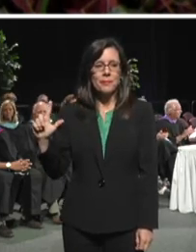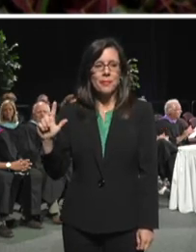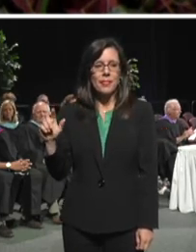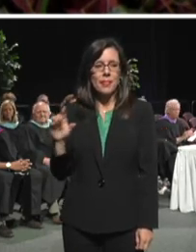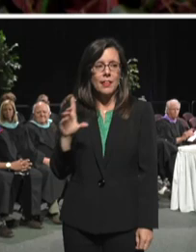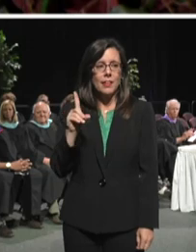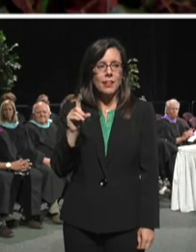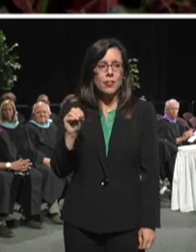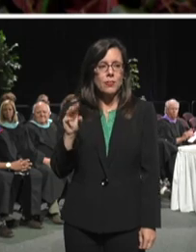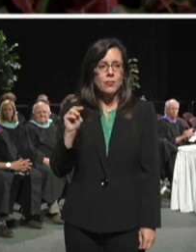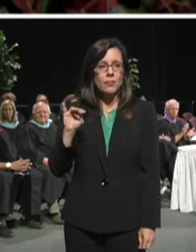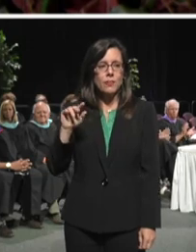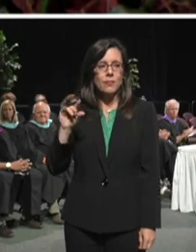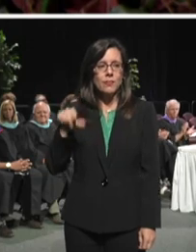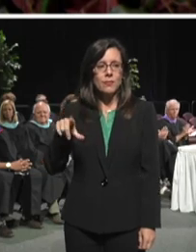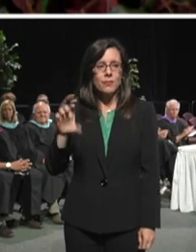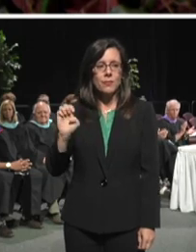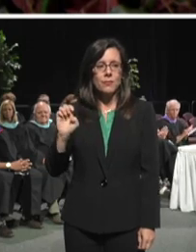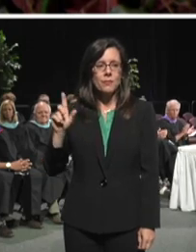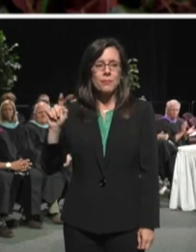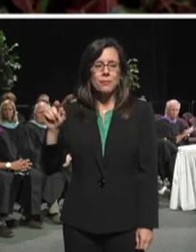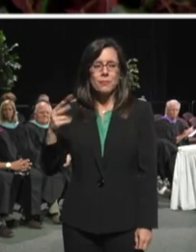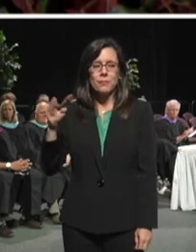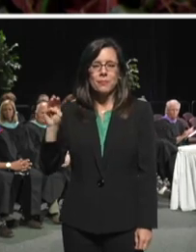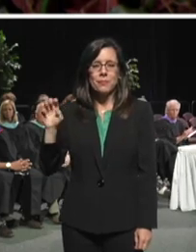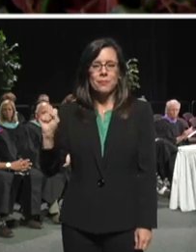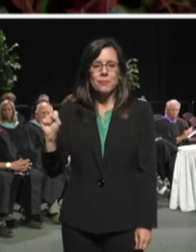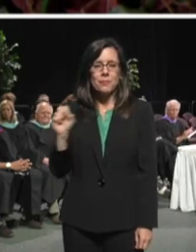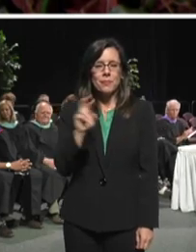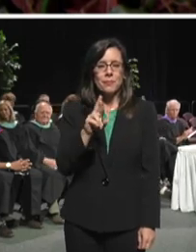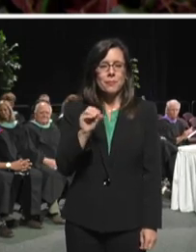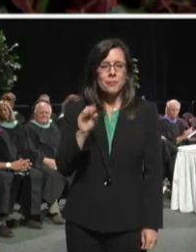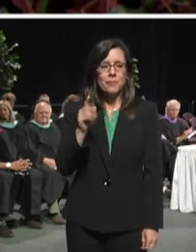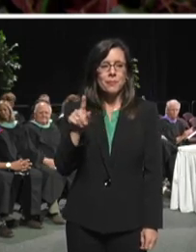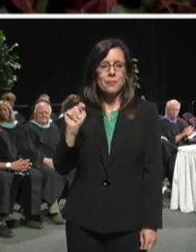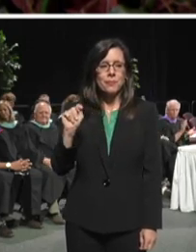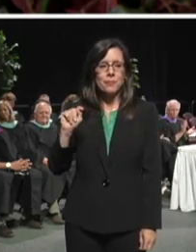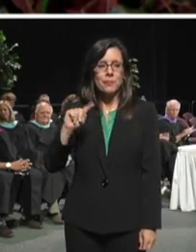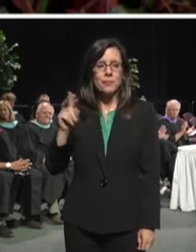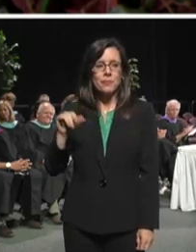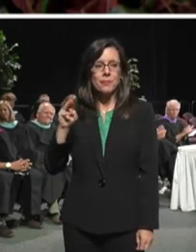Ms. Dominique Thomas, and Mr. Robert Zimmel.